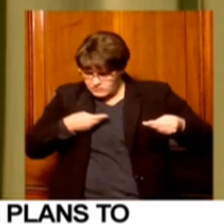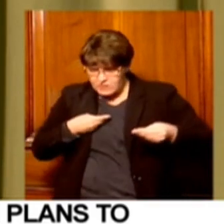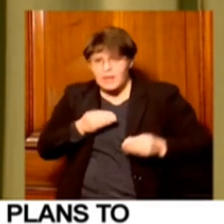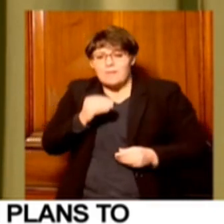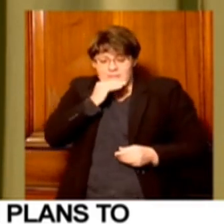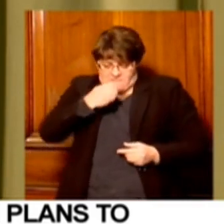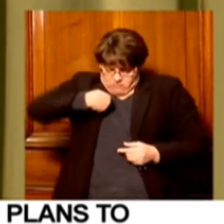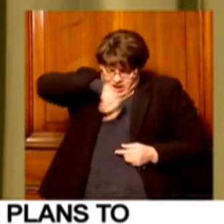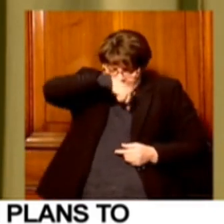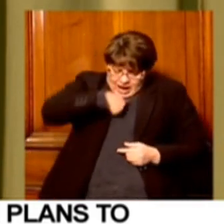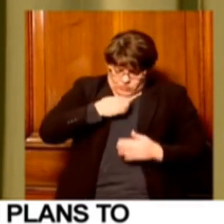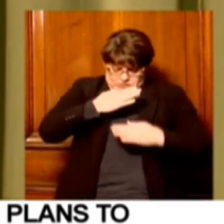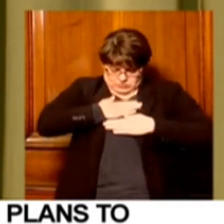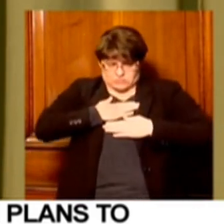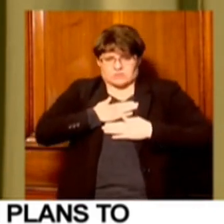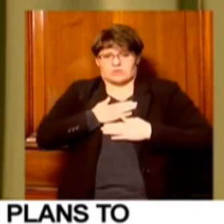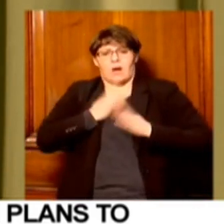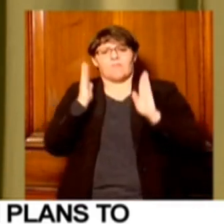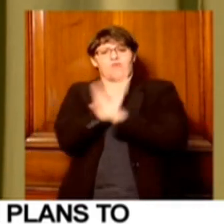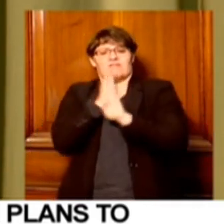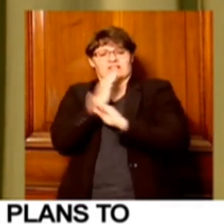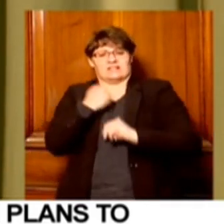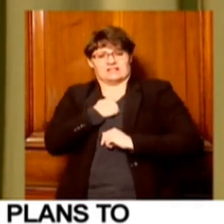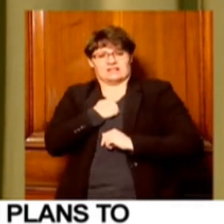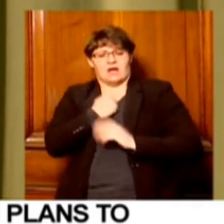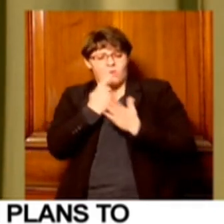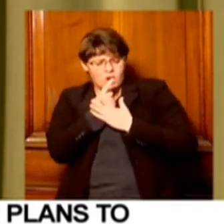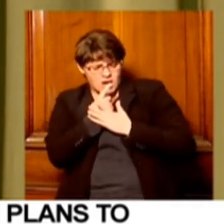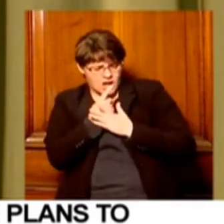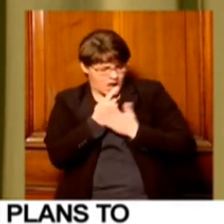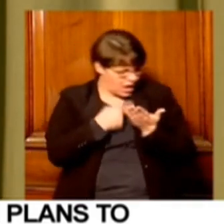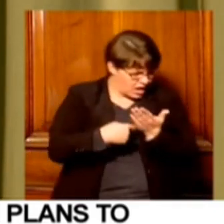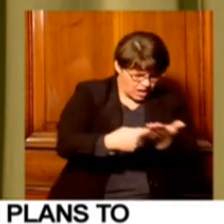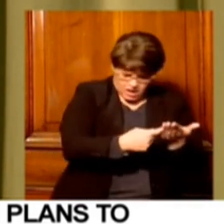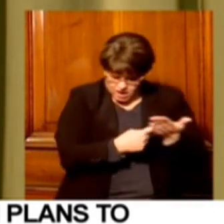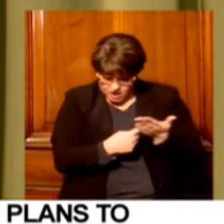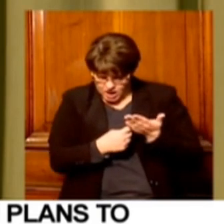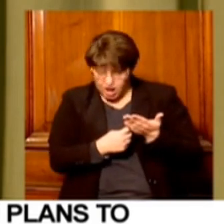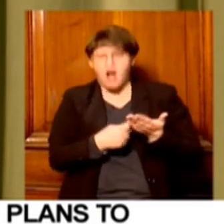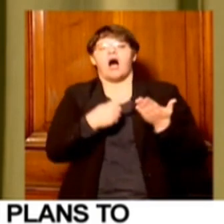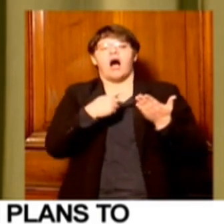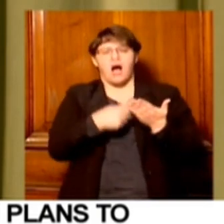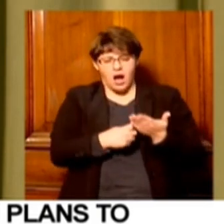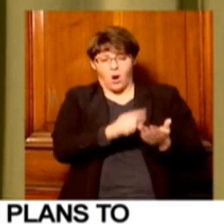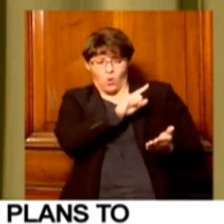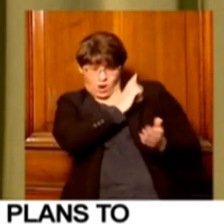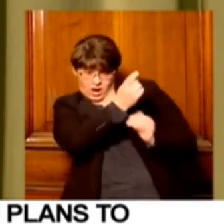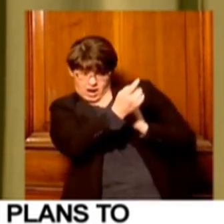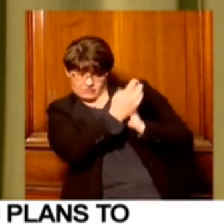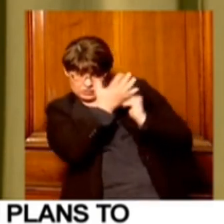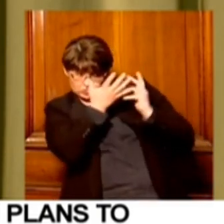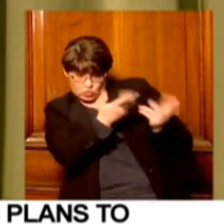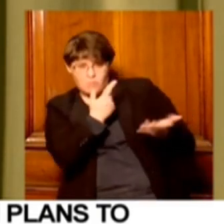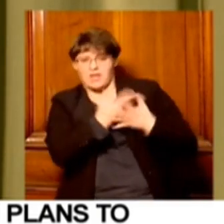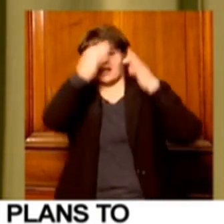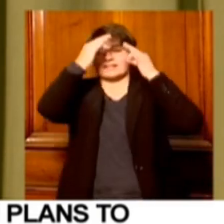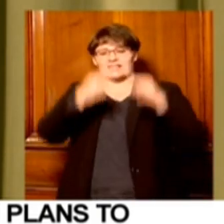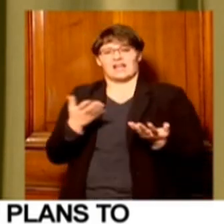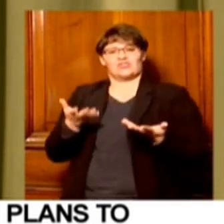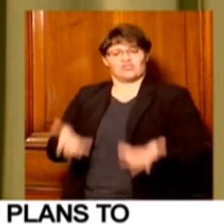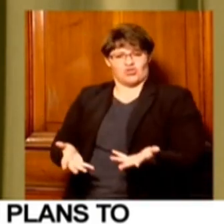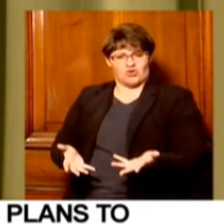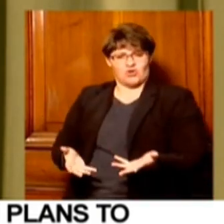for our eyes and are meant to assist us to reach certain decisions. And we do acknowledge in